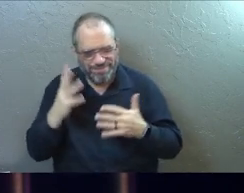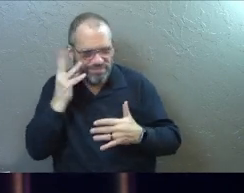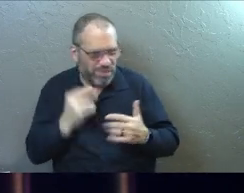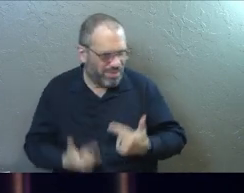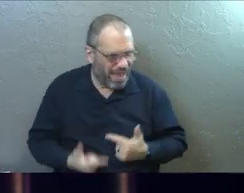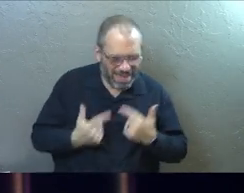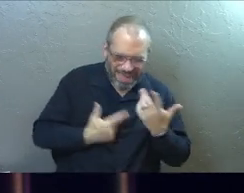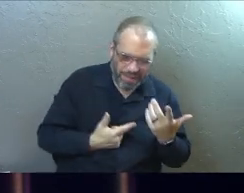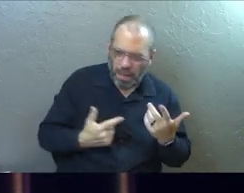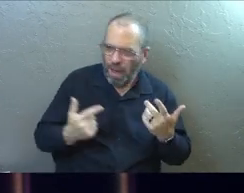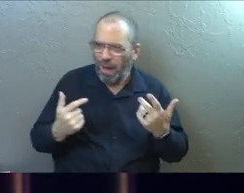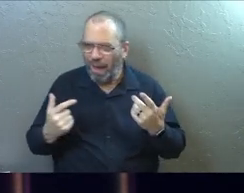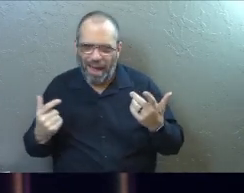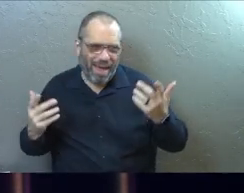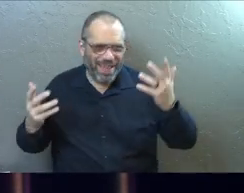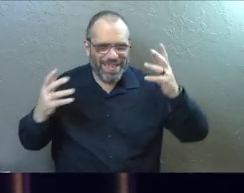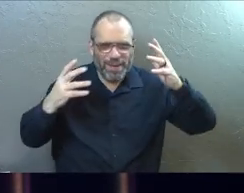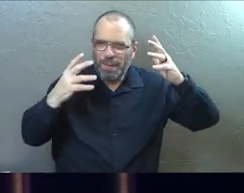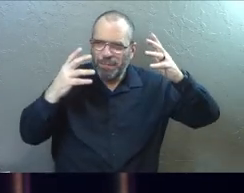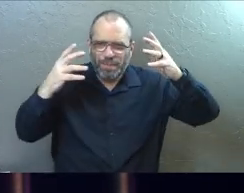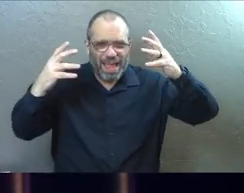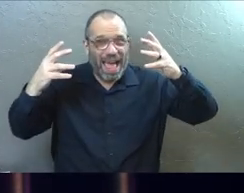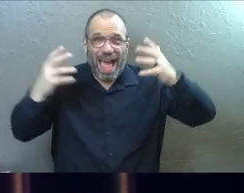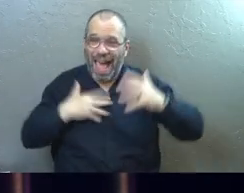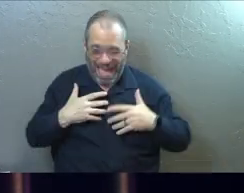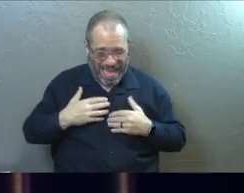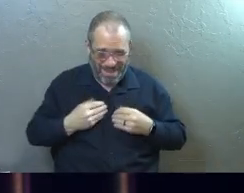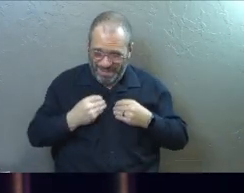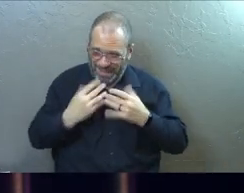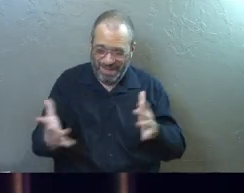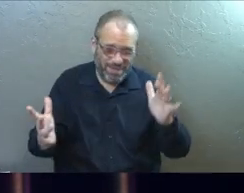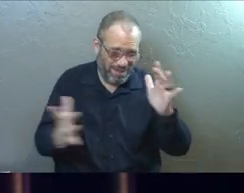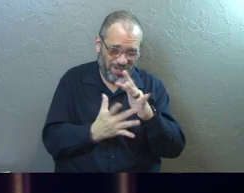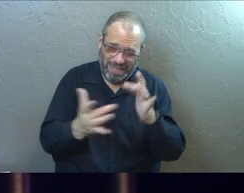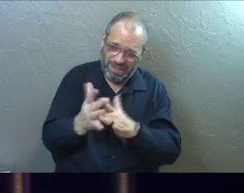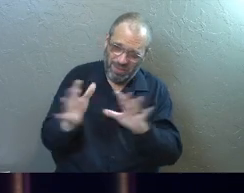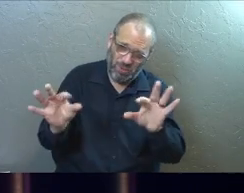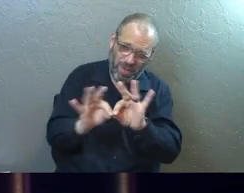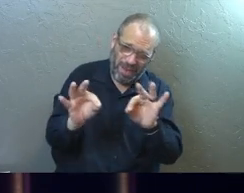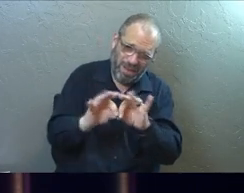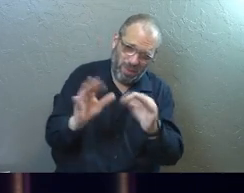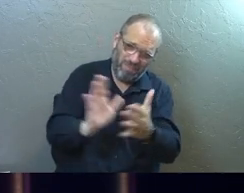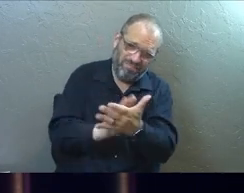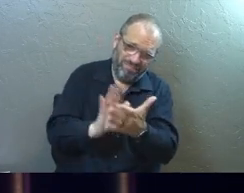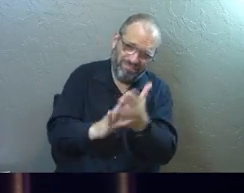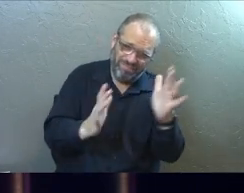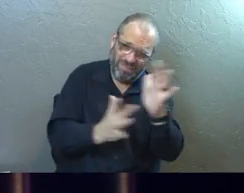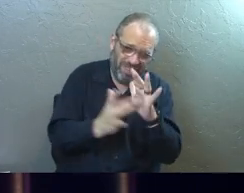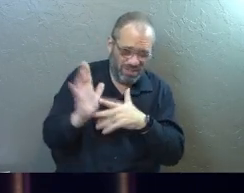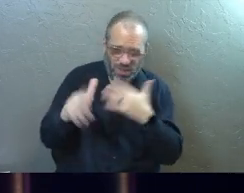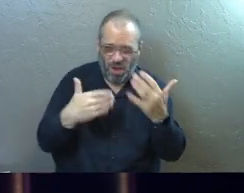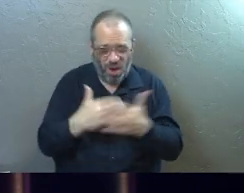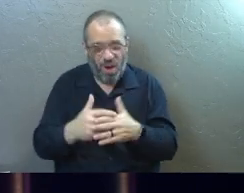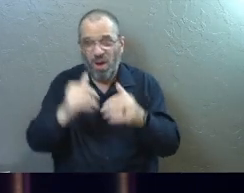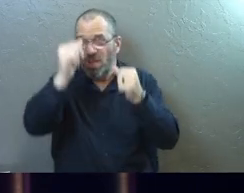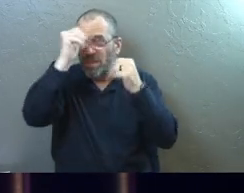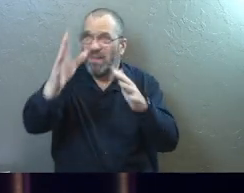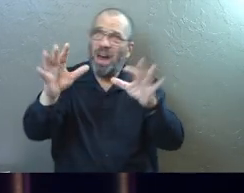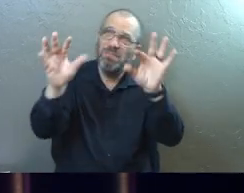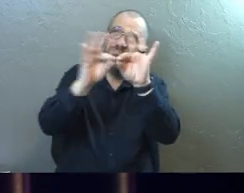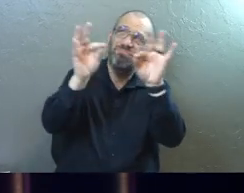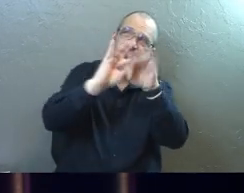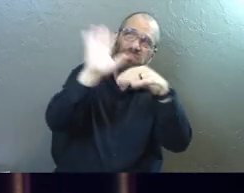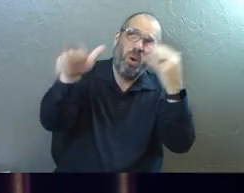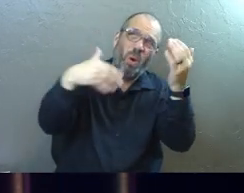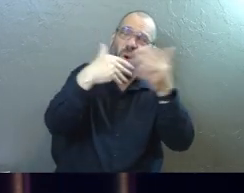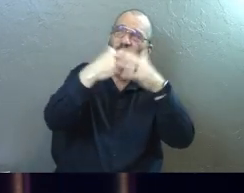like, I was, and I mentioned this earlier, I've given Jesus the credit for all this stuff. Or I've given the Father the credit